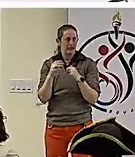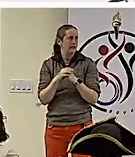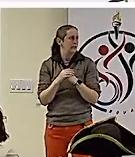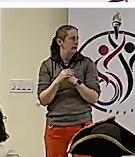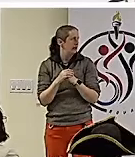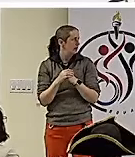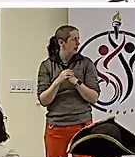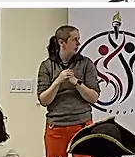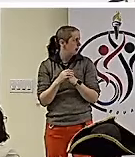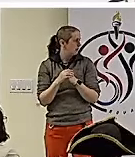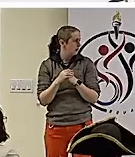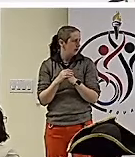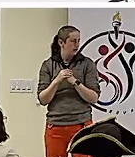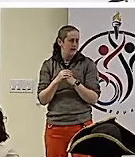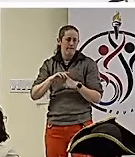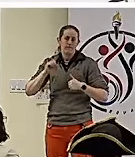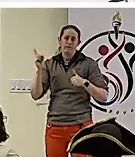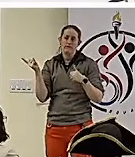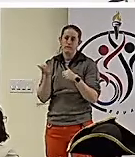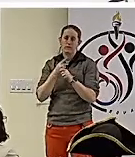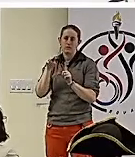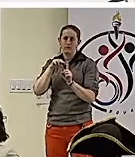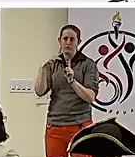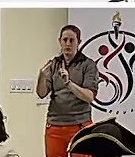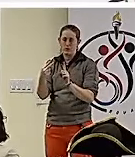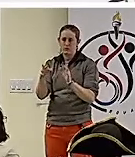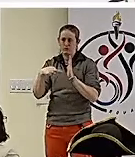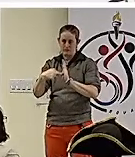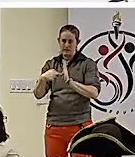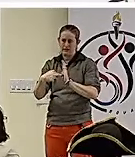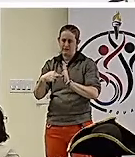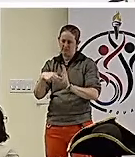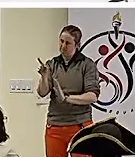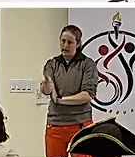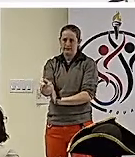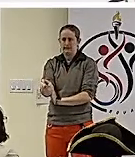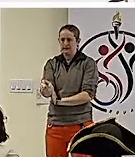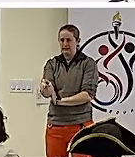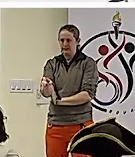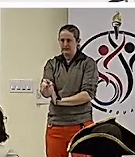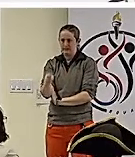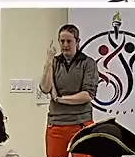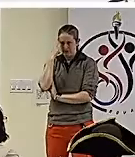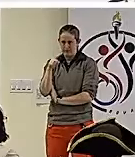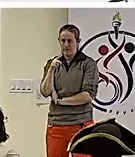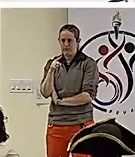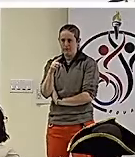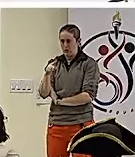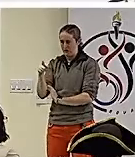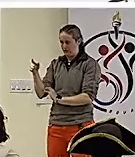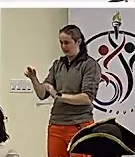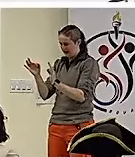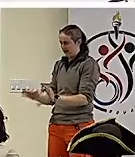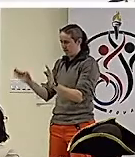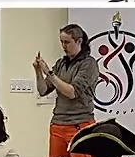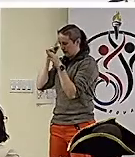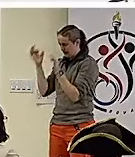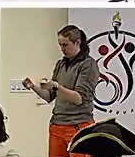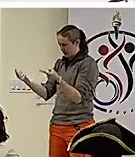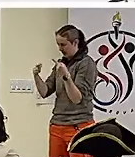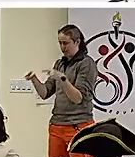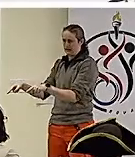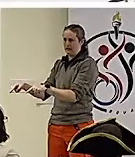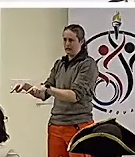showed how first voice representation is needed when key decisions are being made that impact